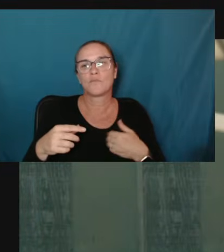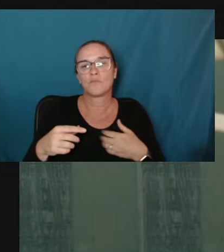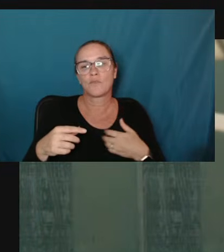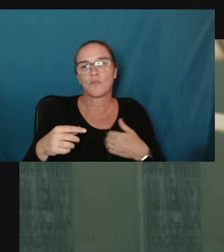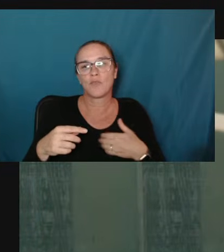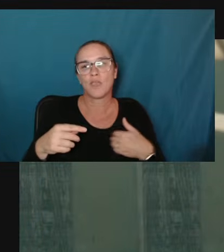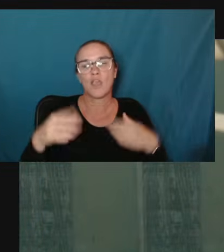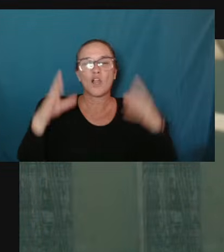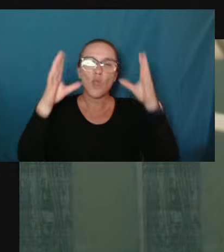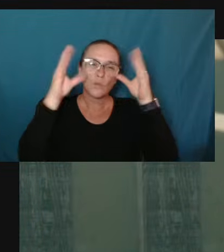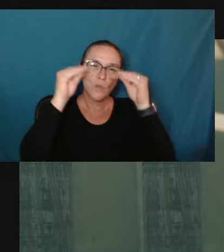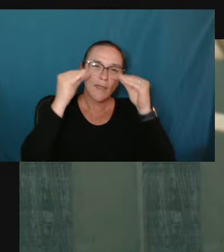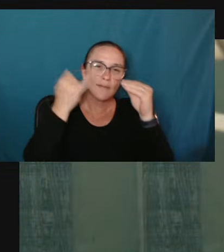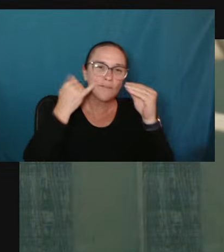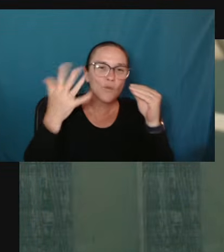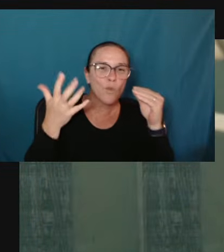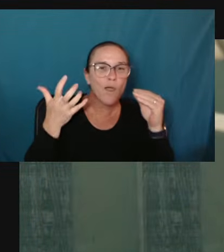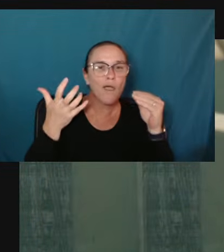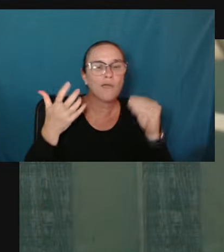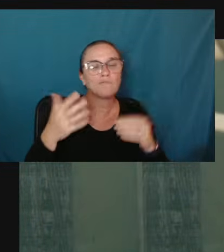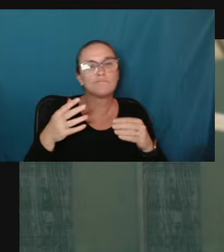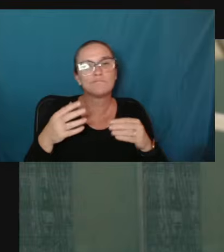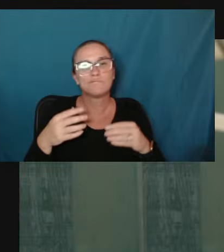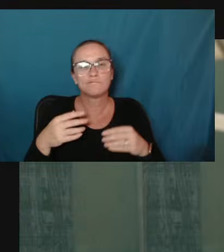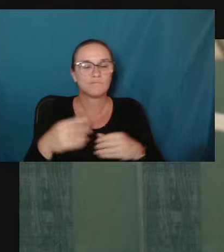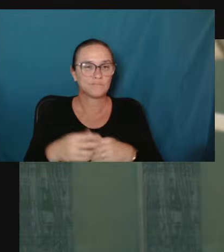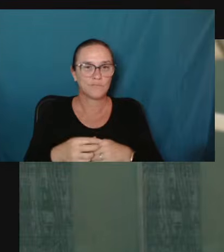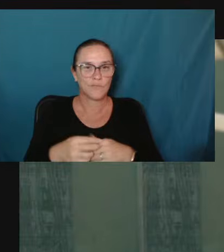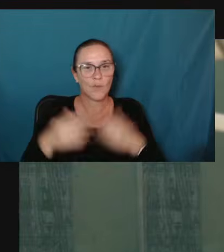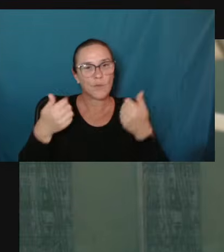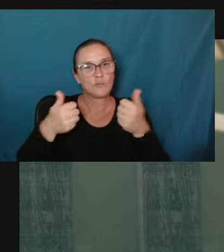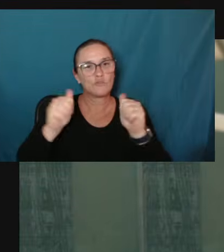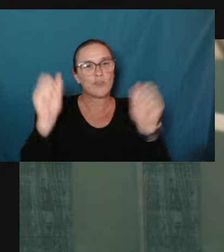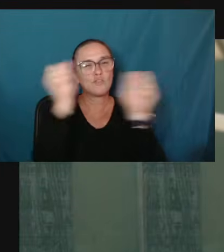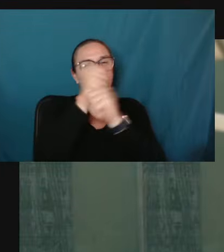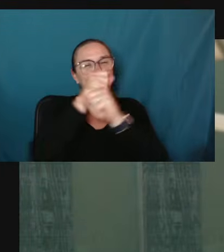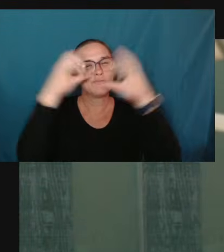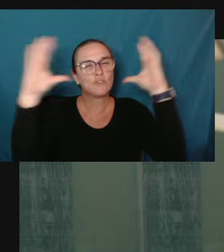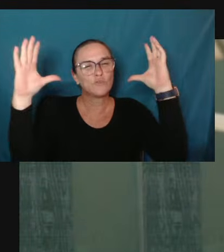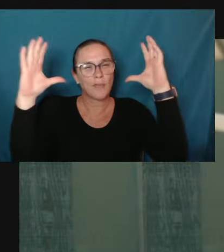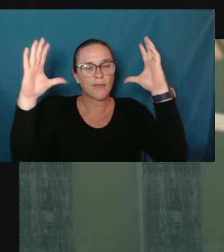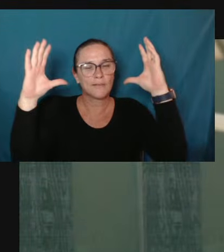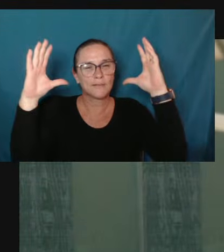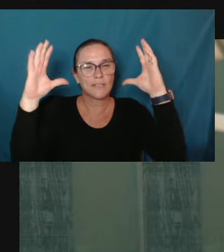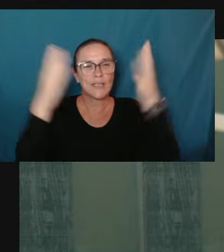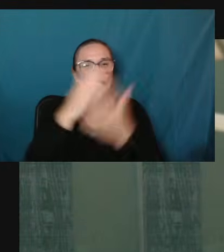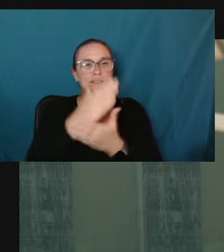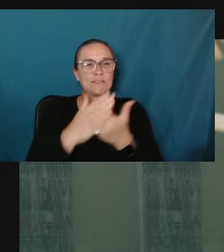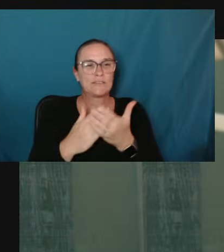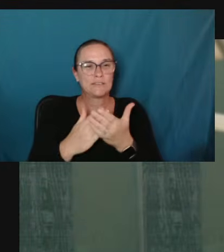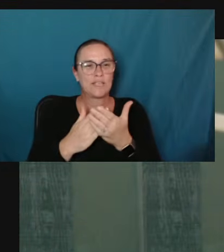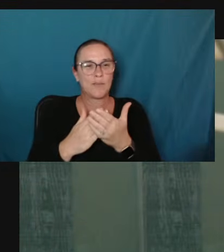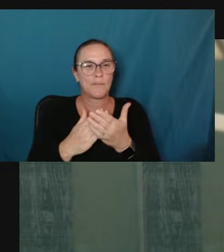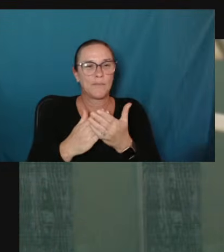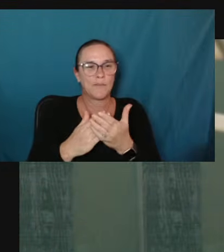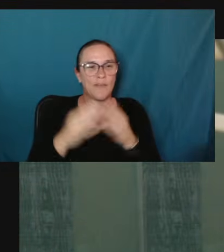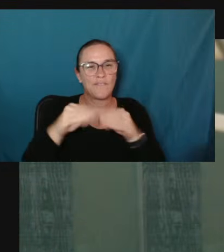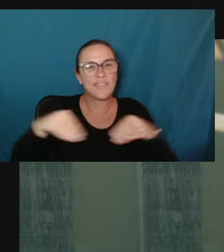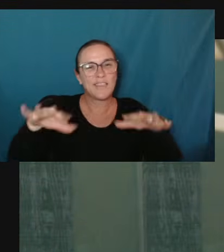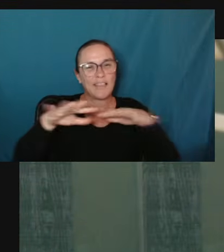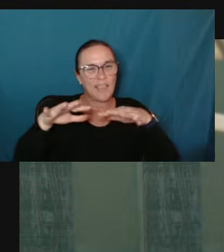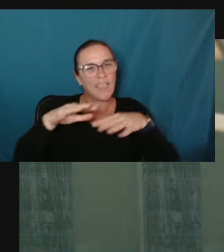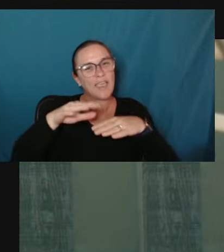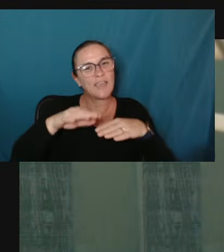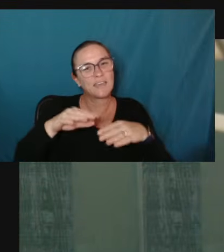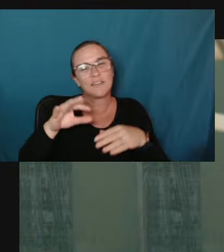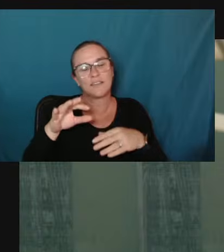your eyes if you want, or leave them open, whatever works. But let's kind of try and visualize some of the geologic features that Don is